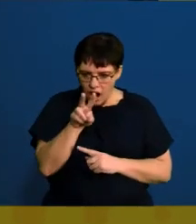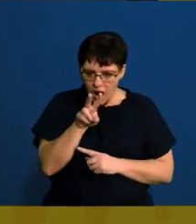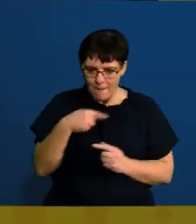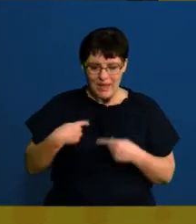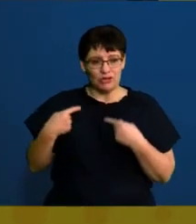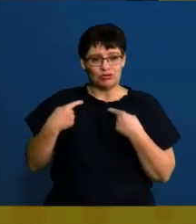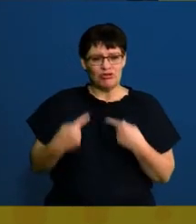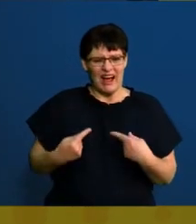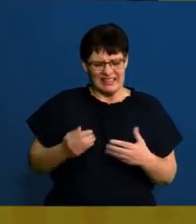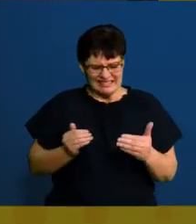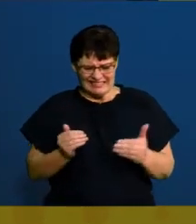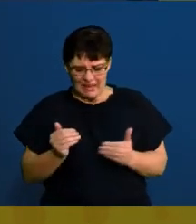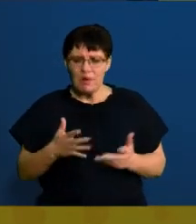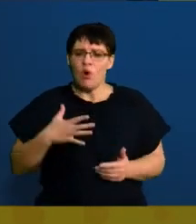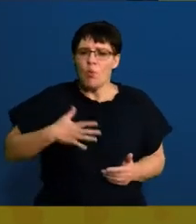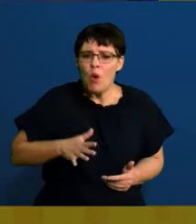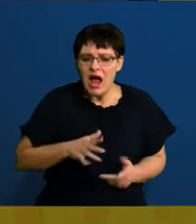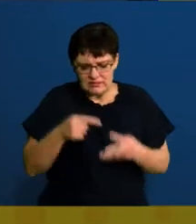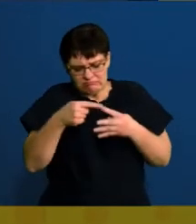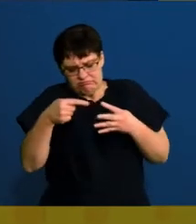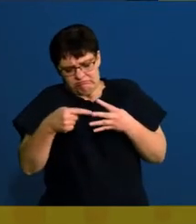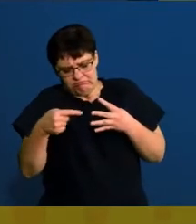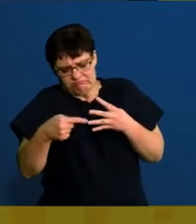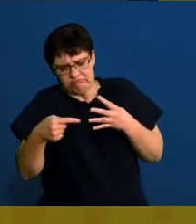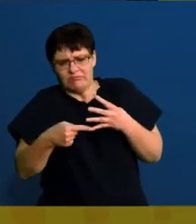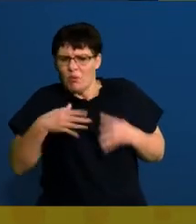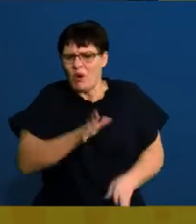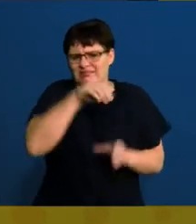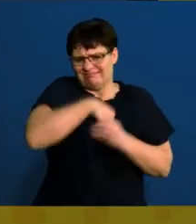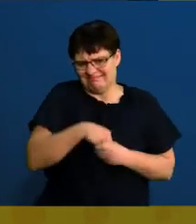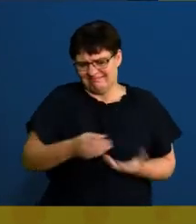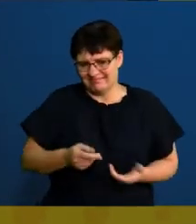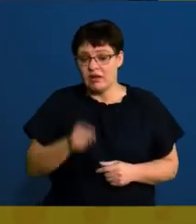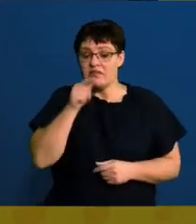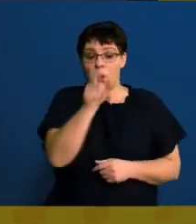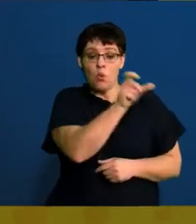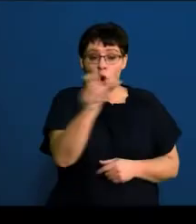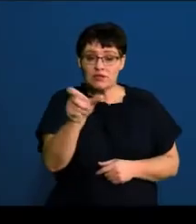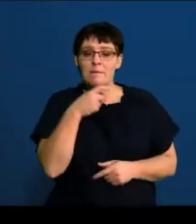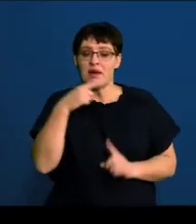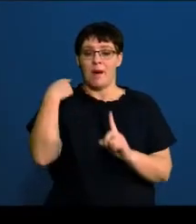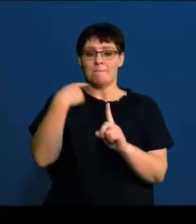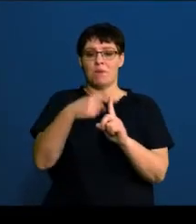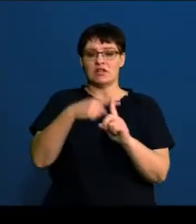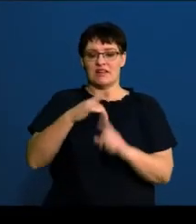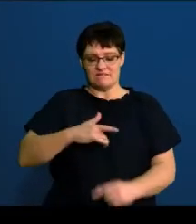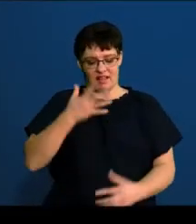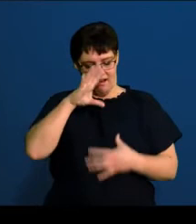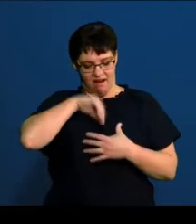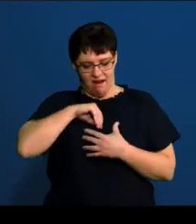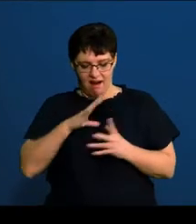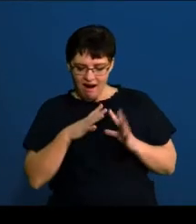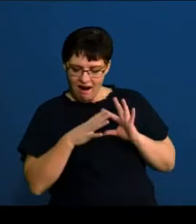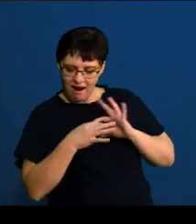struggling but want finer things in life, right? So these words are used to provoke positive feelings,